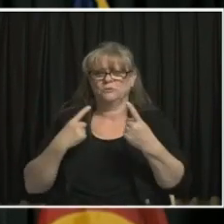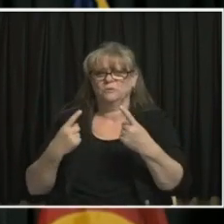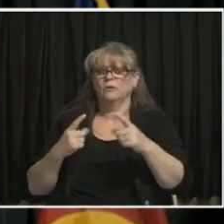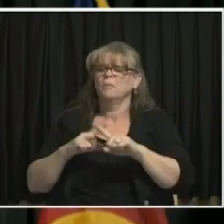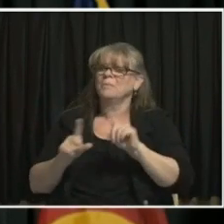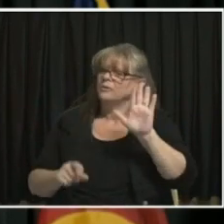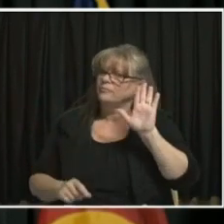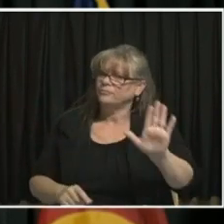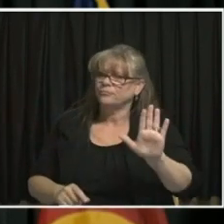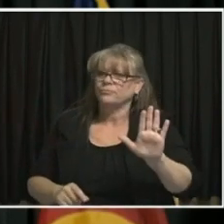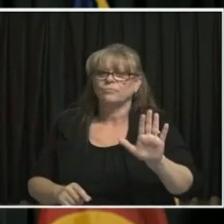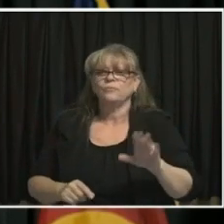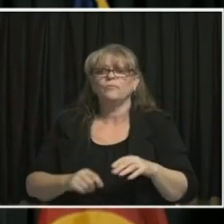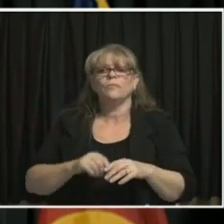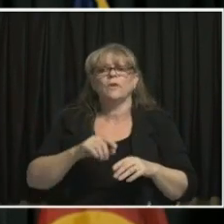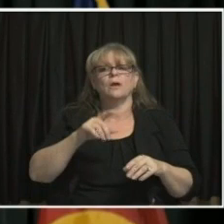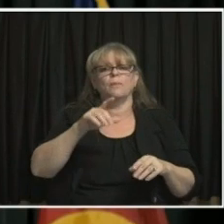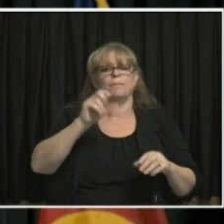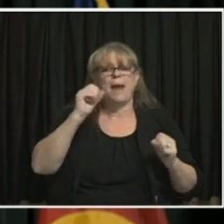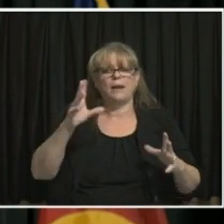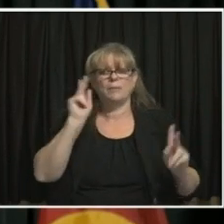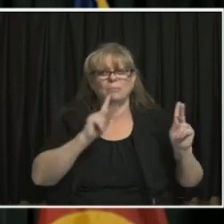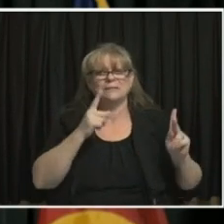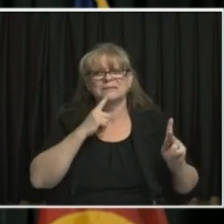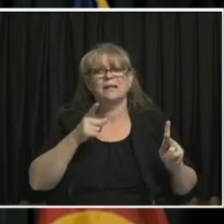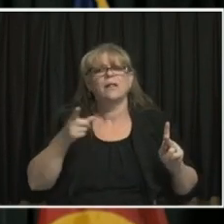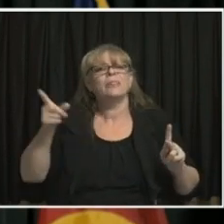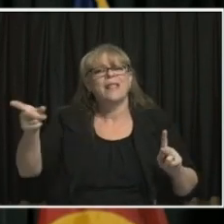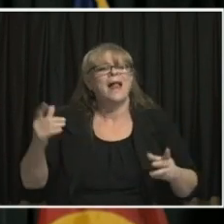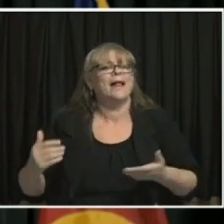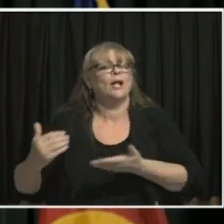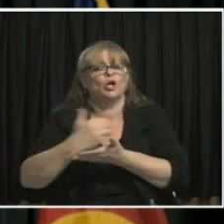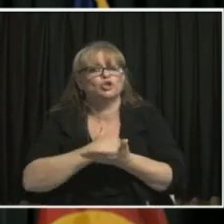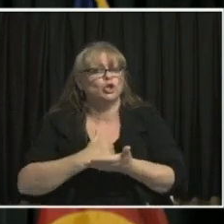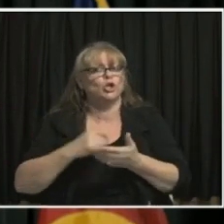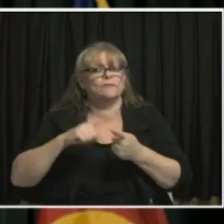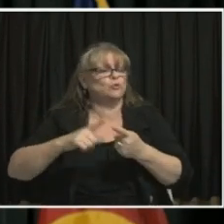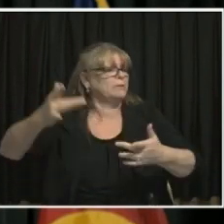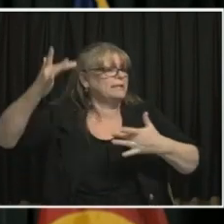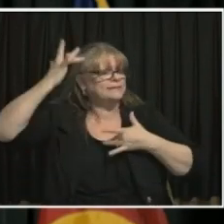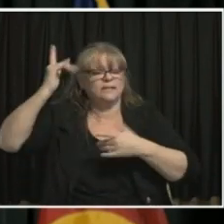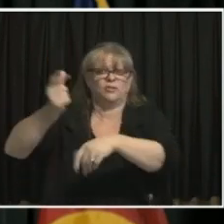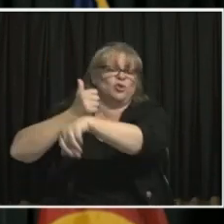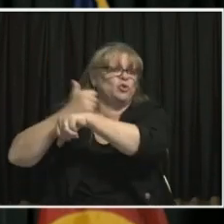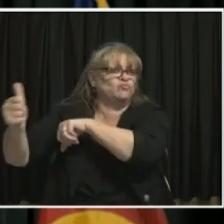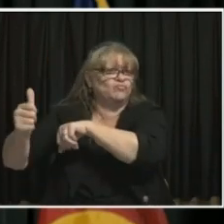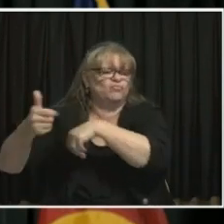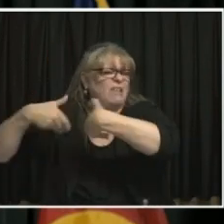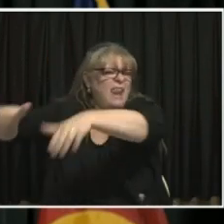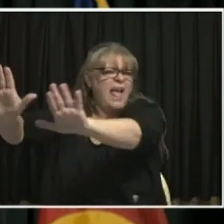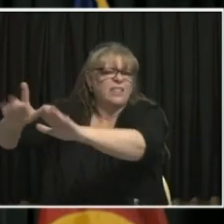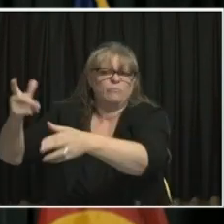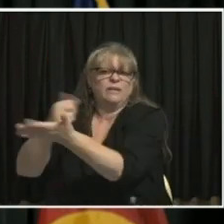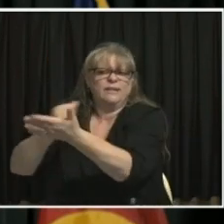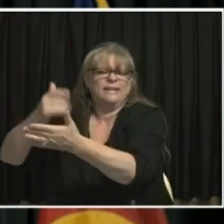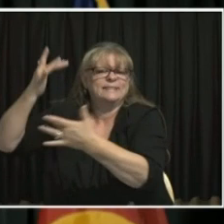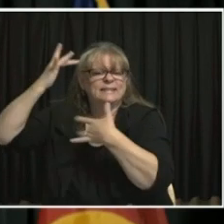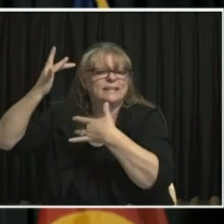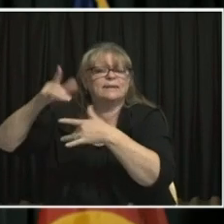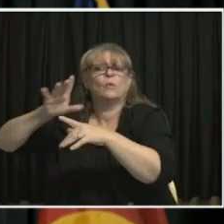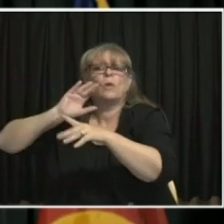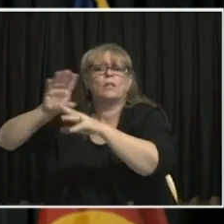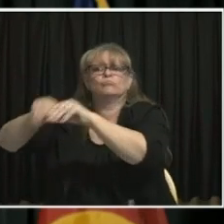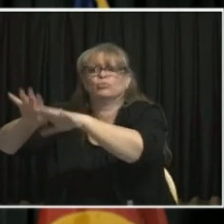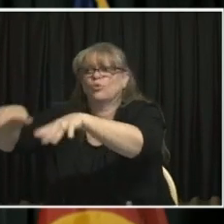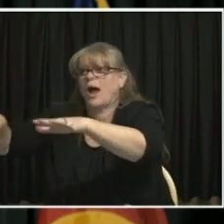Many people said that those people deserve to get coronavirus, that they deserve to give it to others, that perhaps the whole city or county